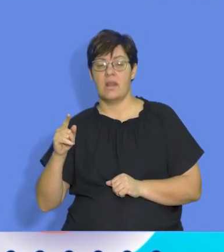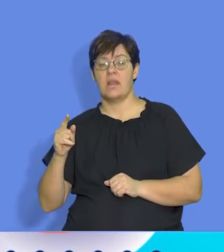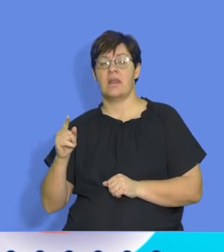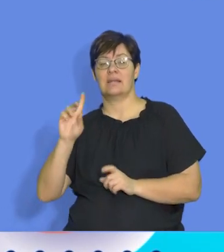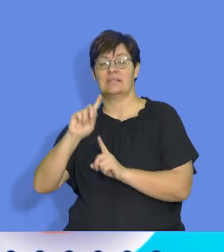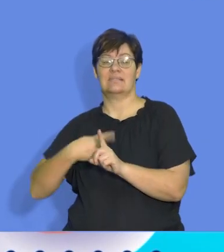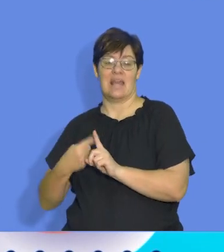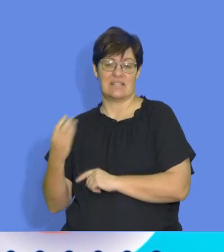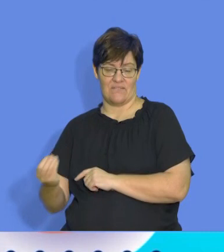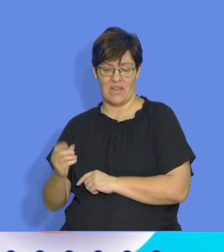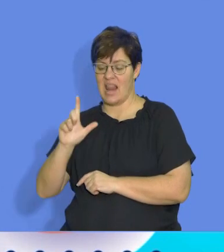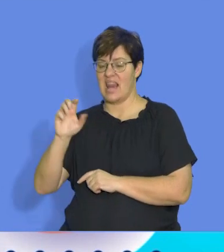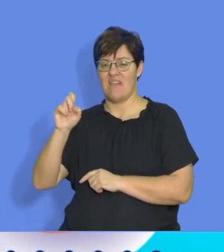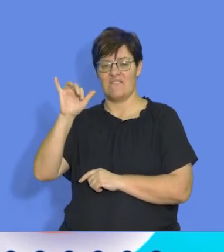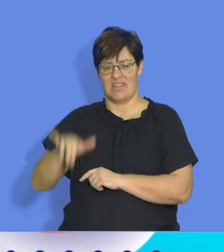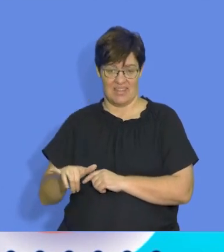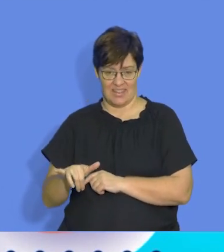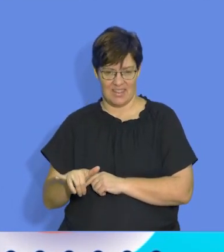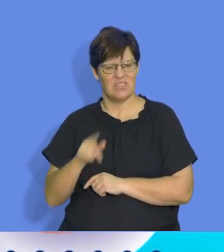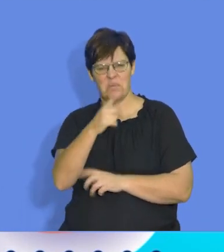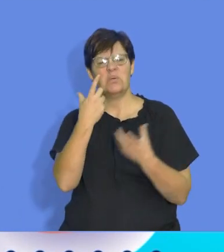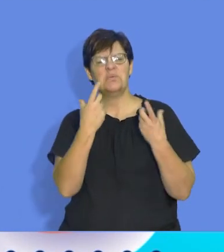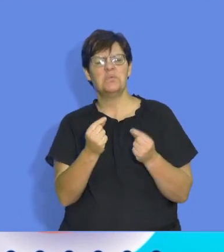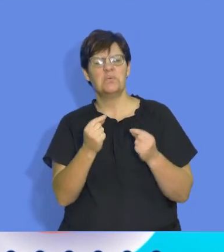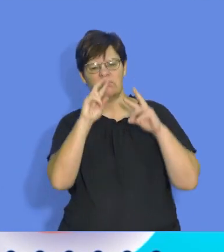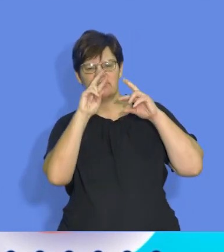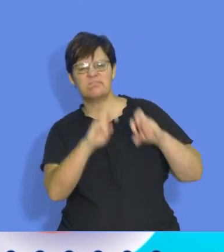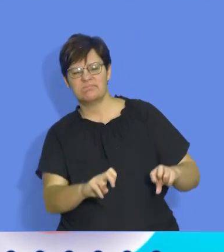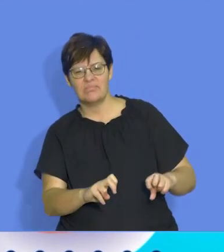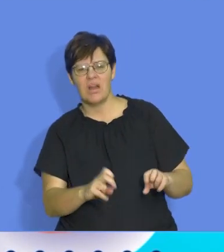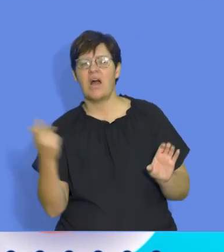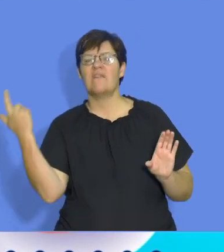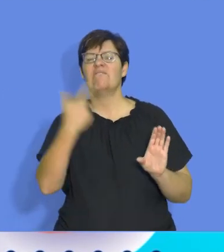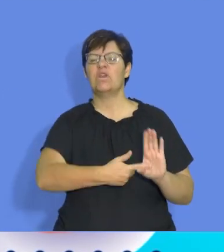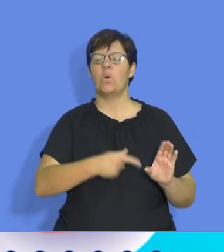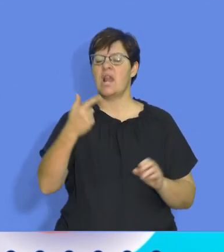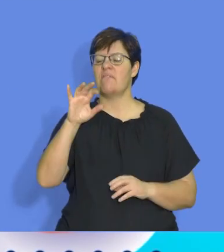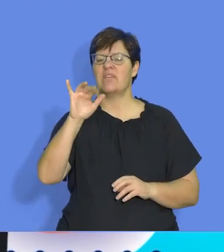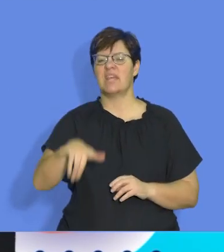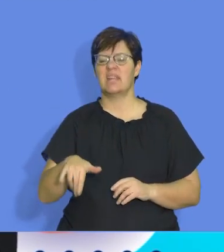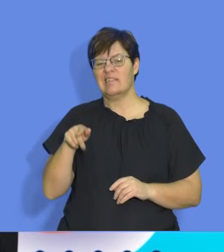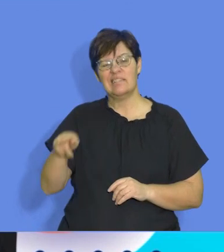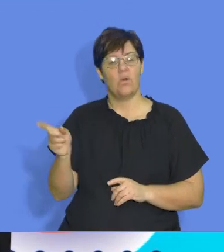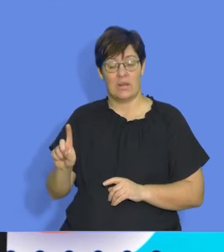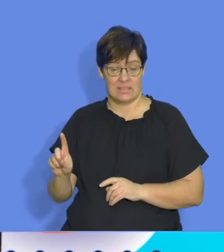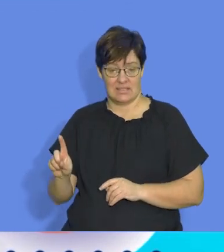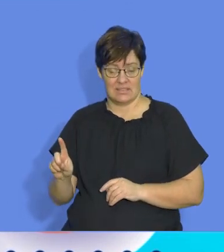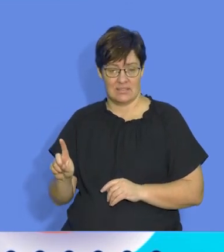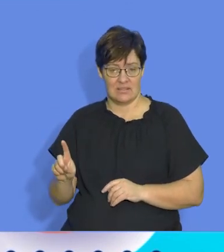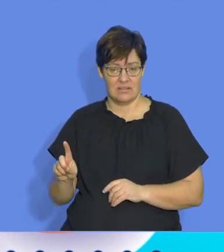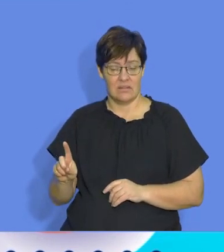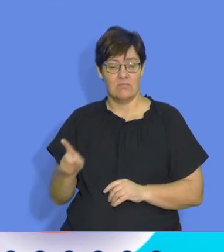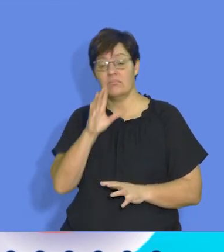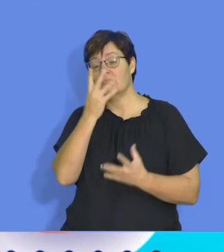you, remember I told you earlier in the lesson, I said, do some homework and find out what exactly is the fuel levy and what it amounts